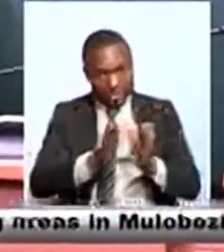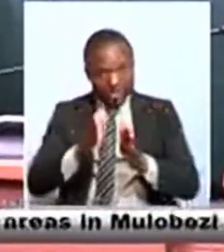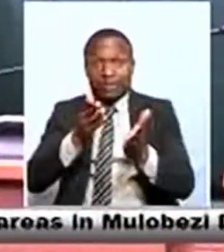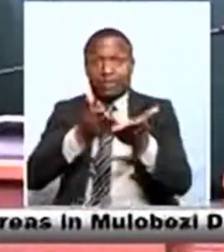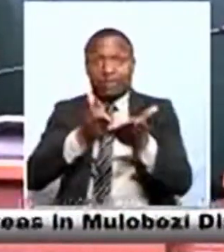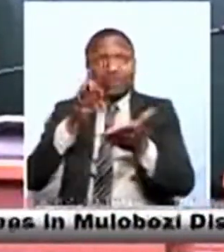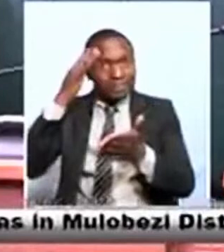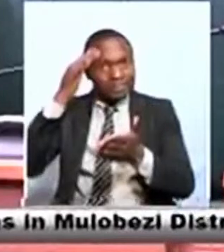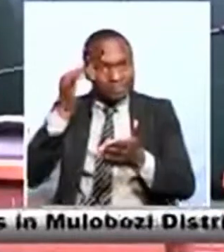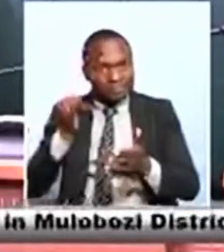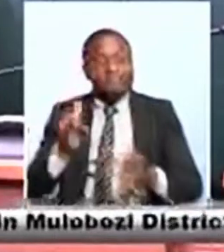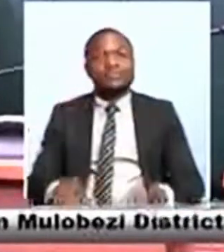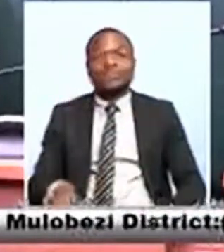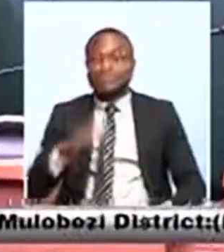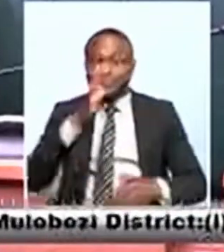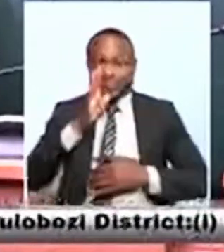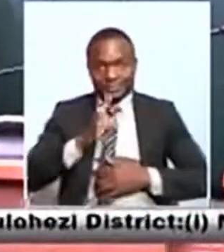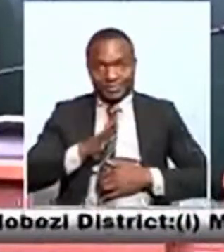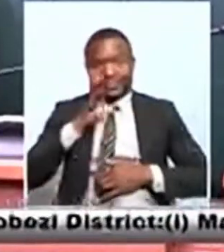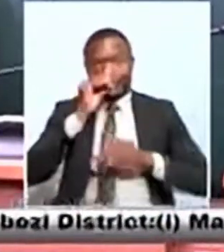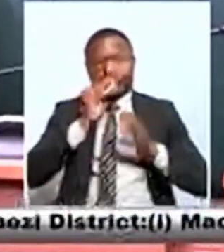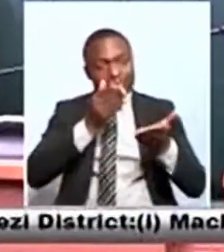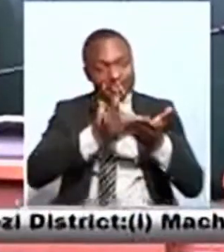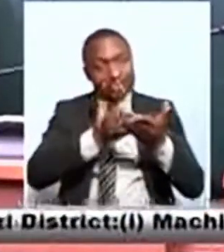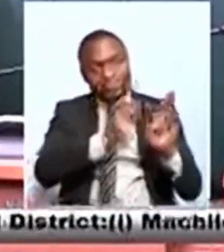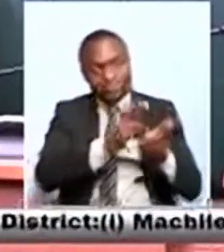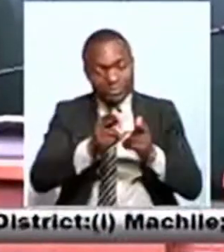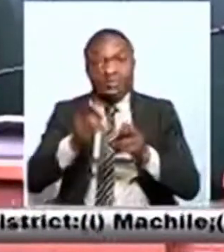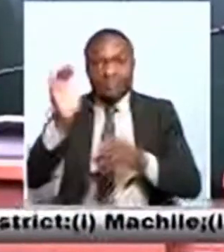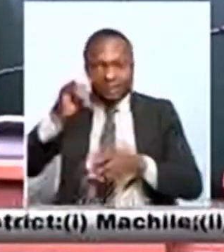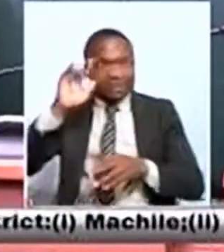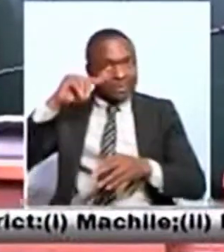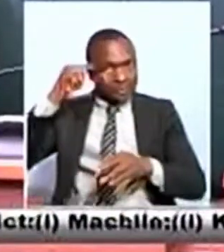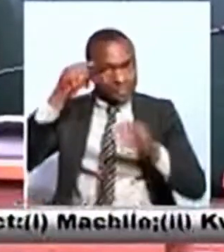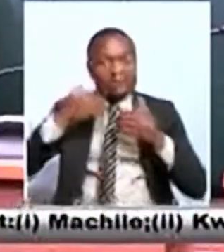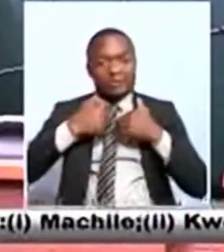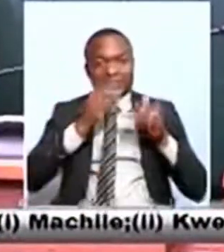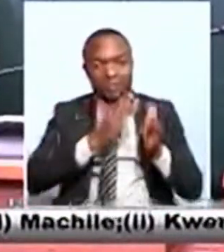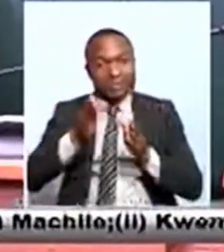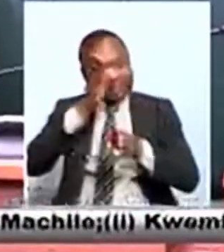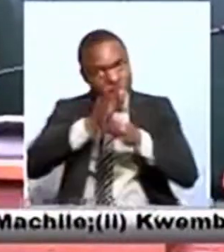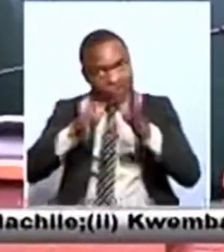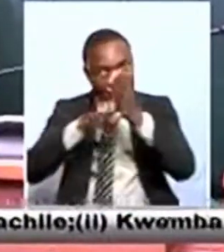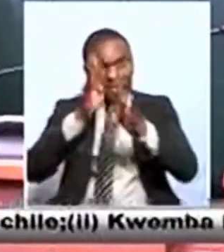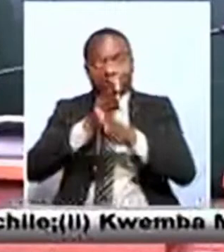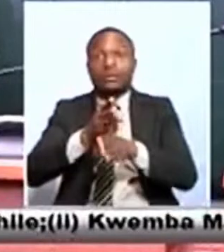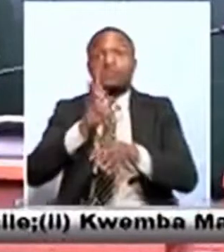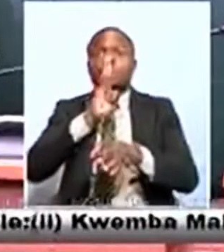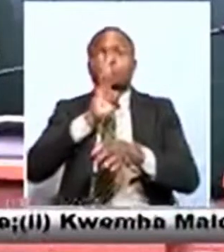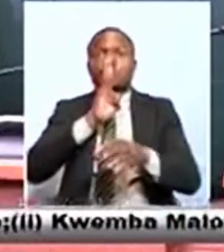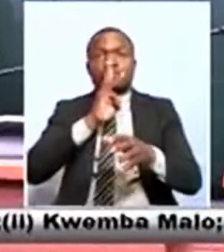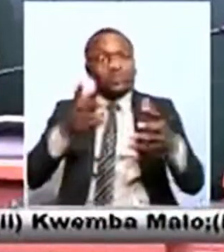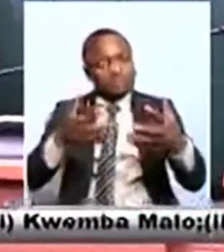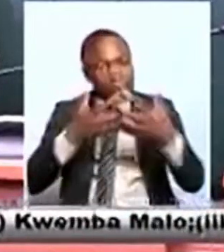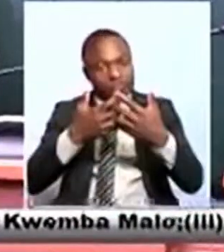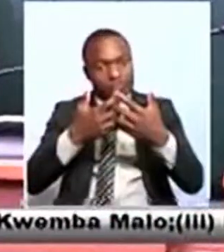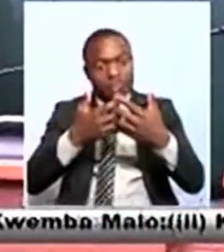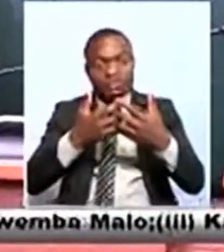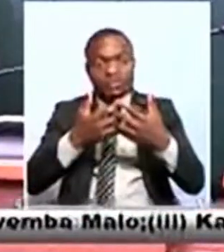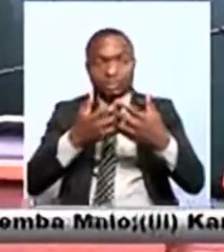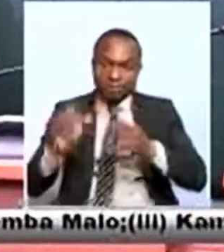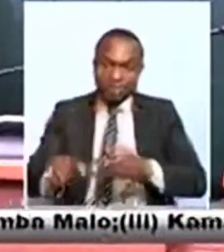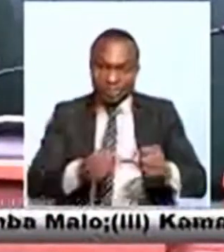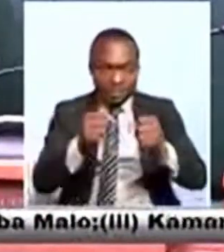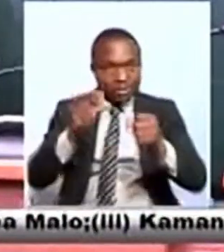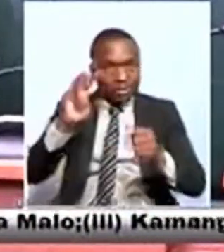why? Madam Speaker, our response is as follows. Yes, government has plans to construct water reticulation system at